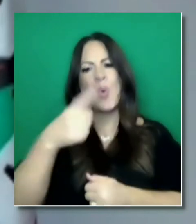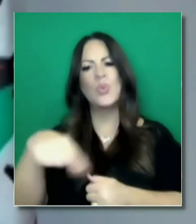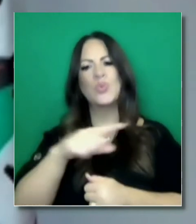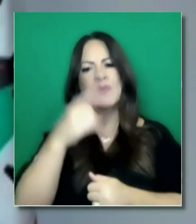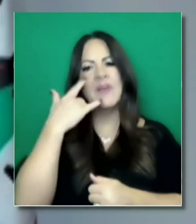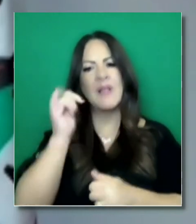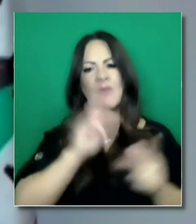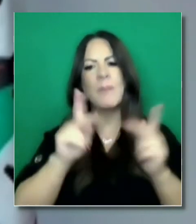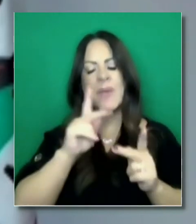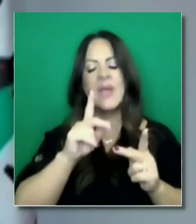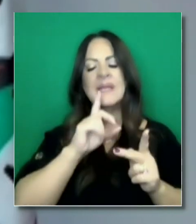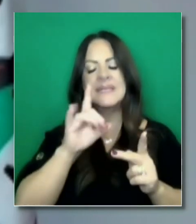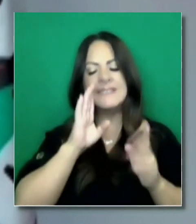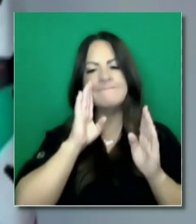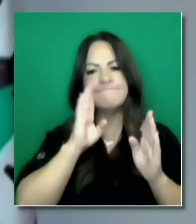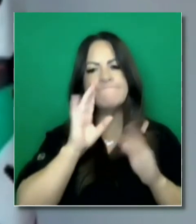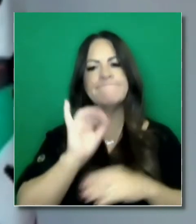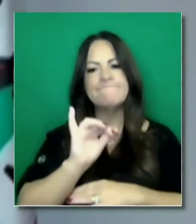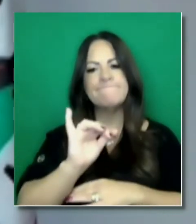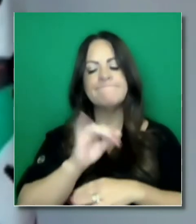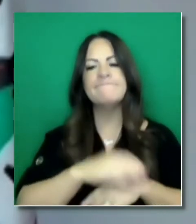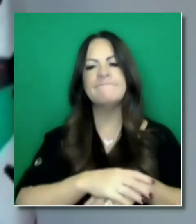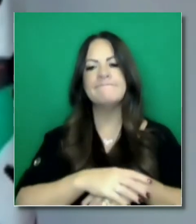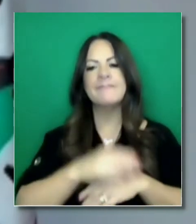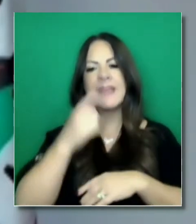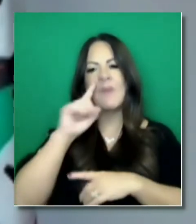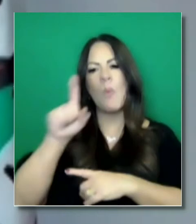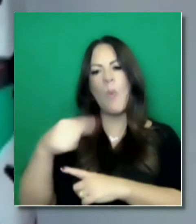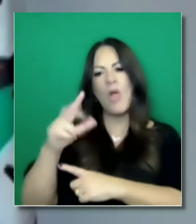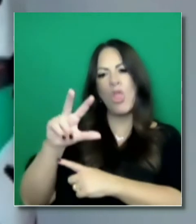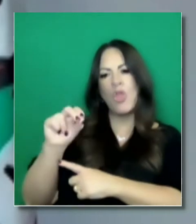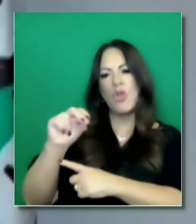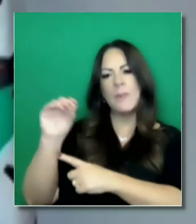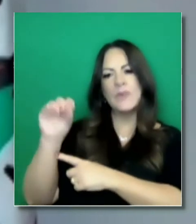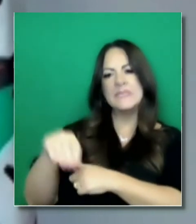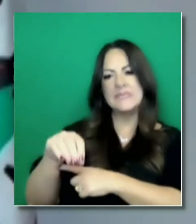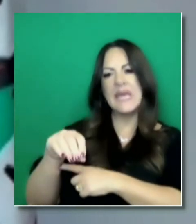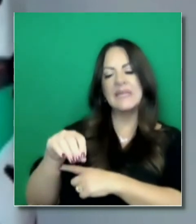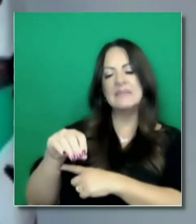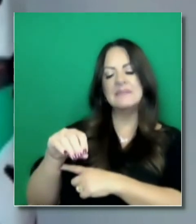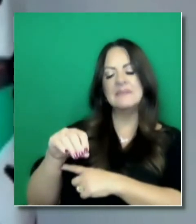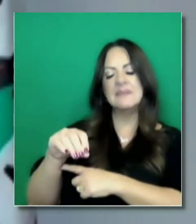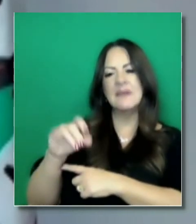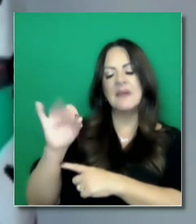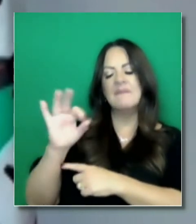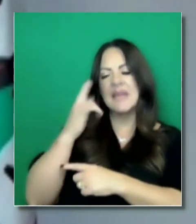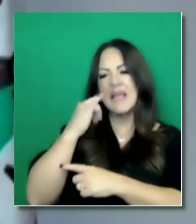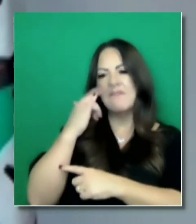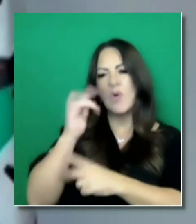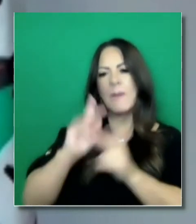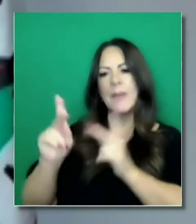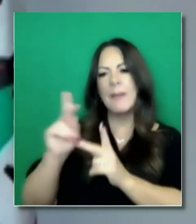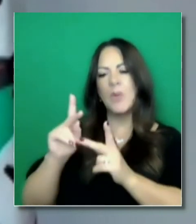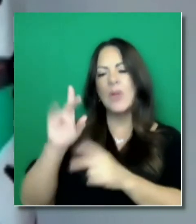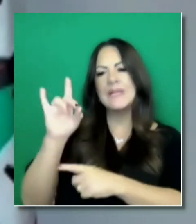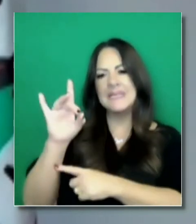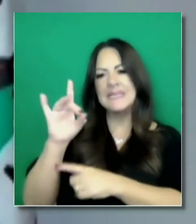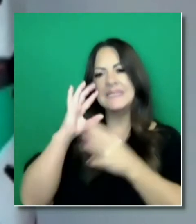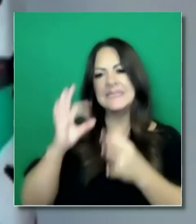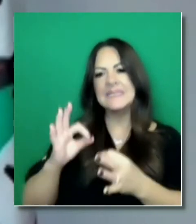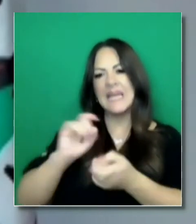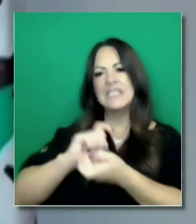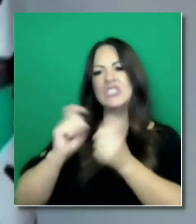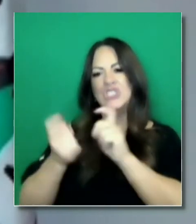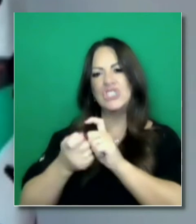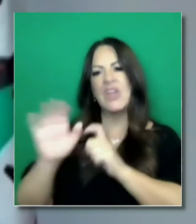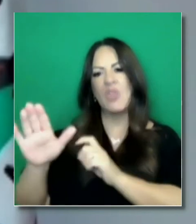month ago that only about 30% of Californians that were surveyed by some of our partners were going to make a change in their